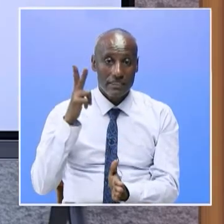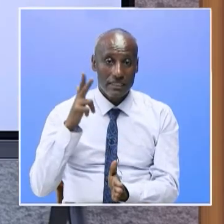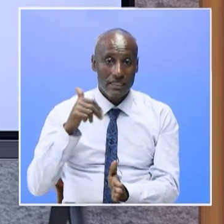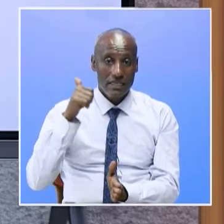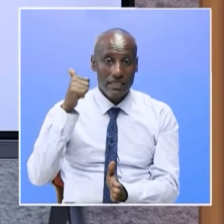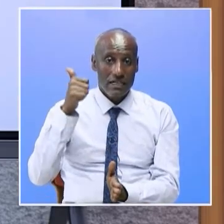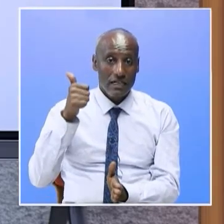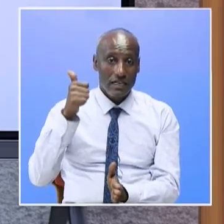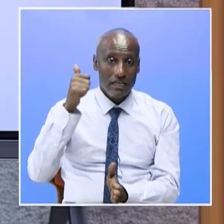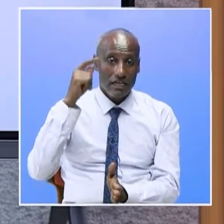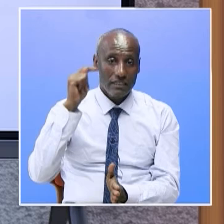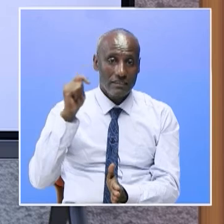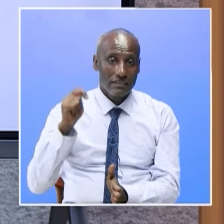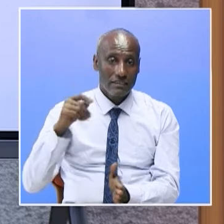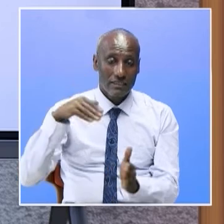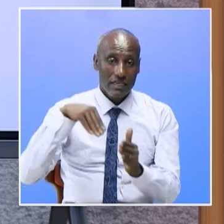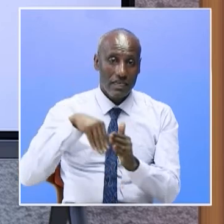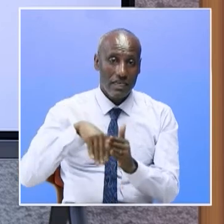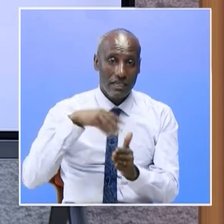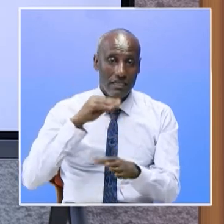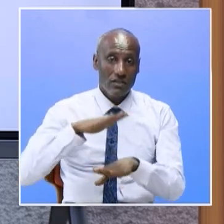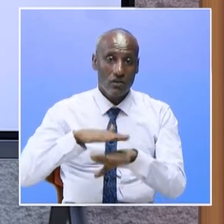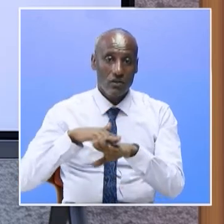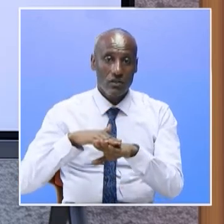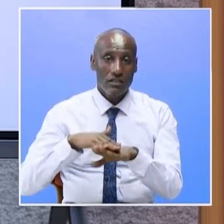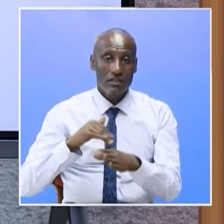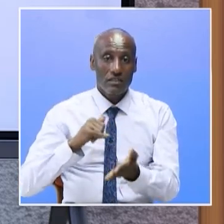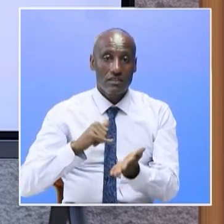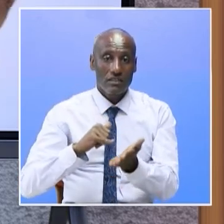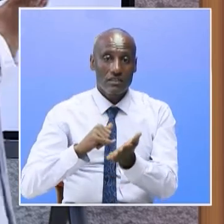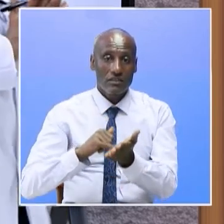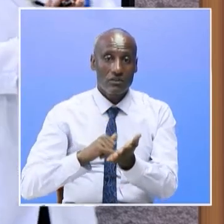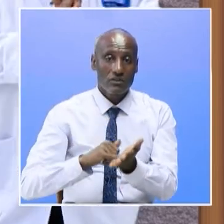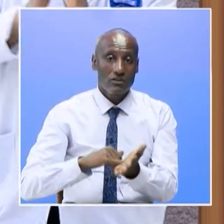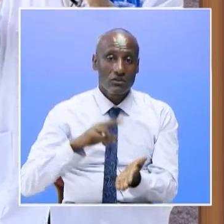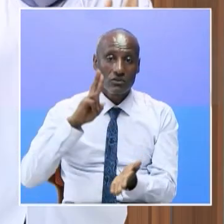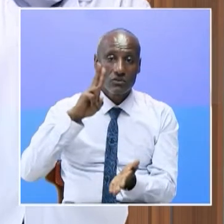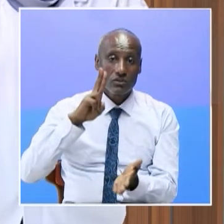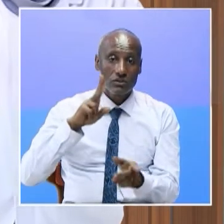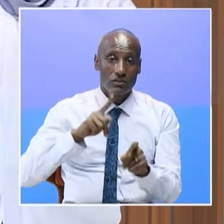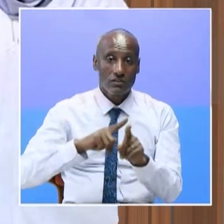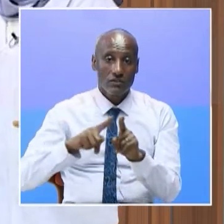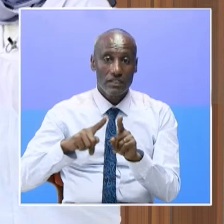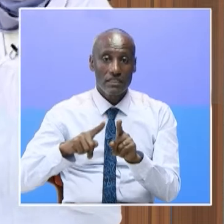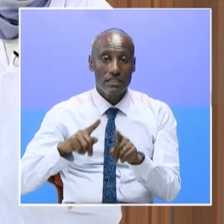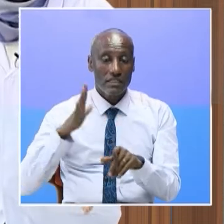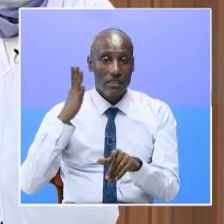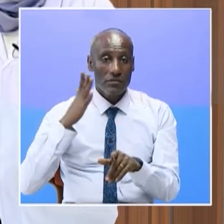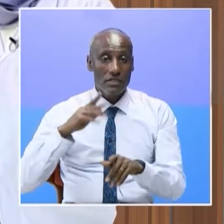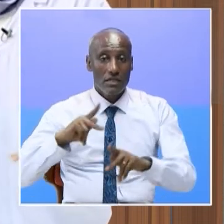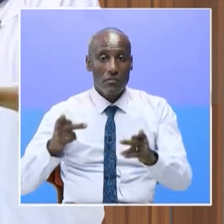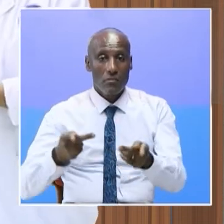at, in, and on. It also 2 different types: place and